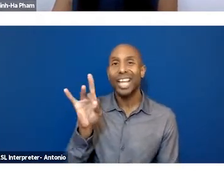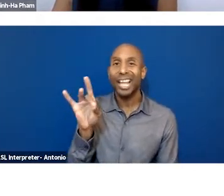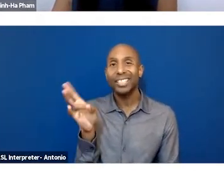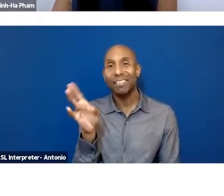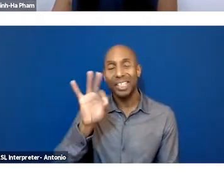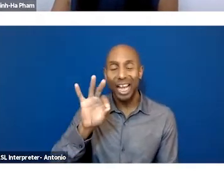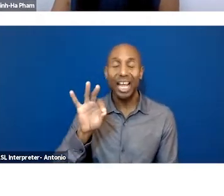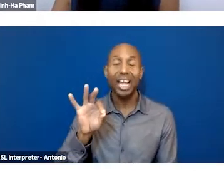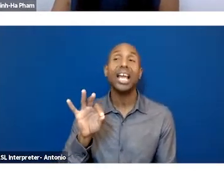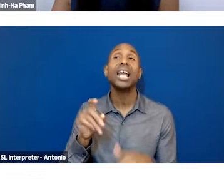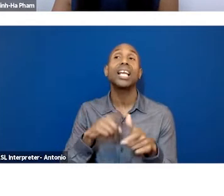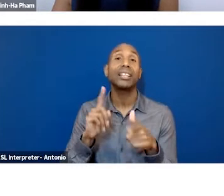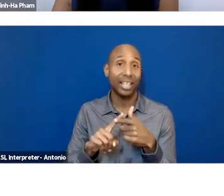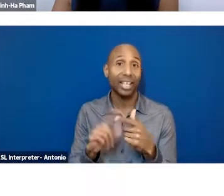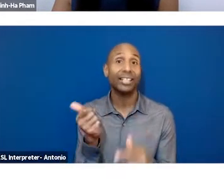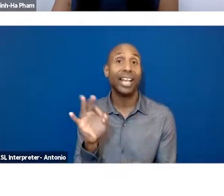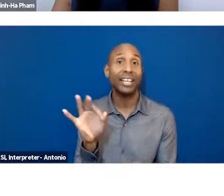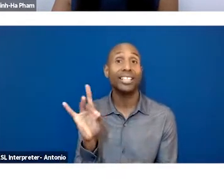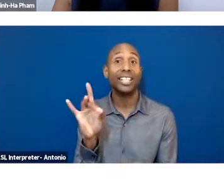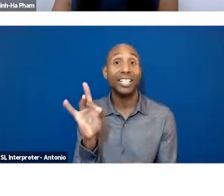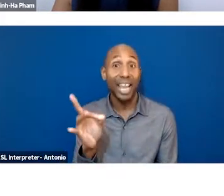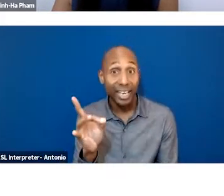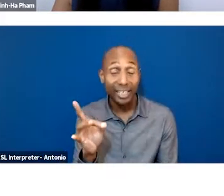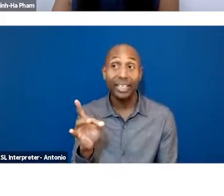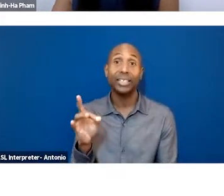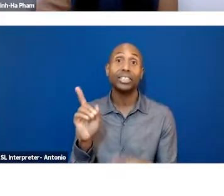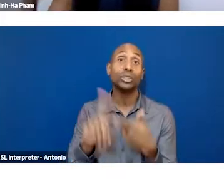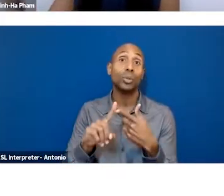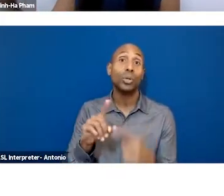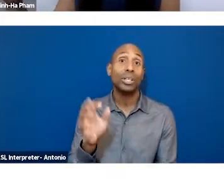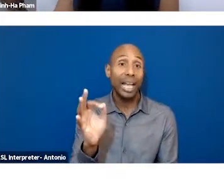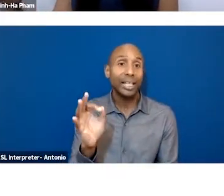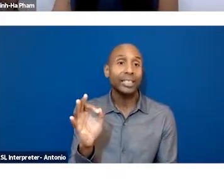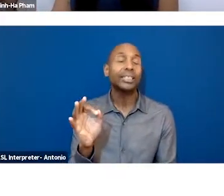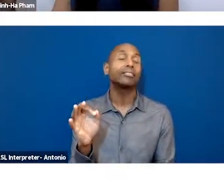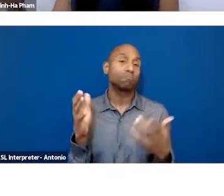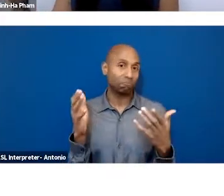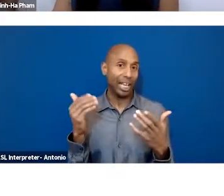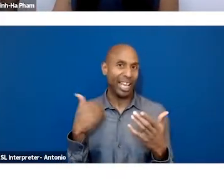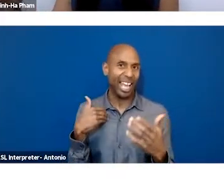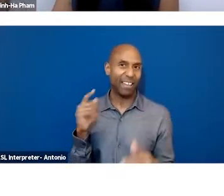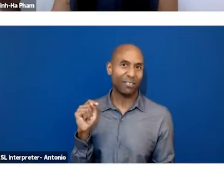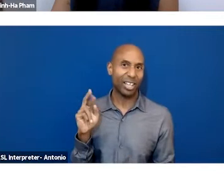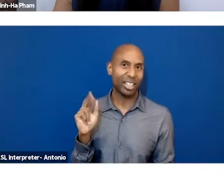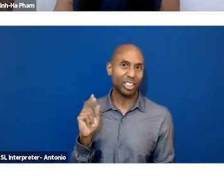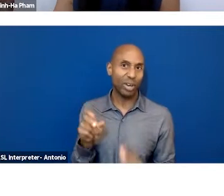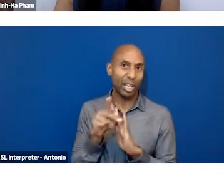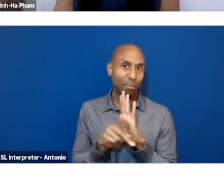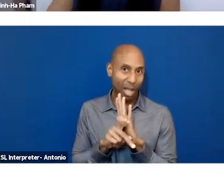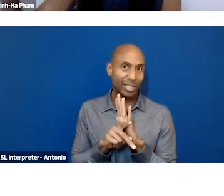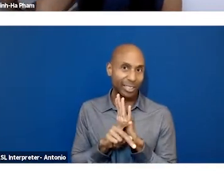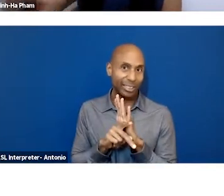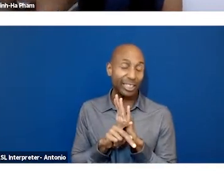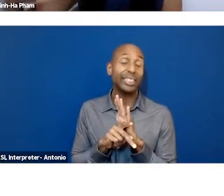and 1990s, trade liberalization policies lifted the barriers that had restricted much of